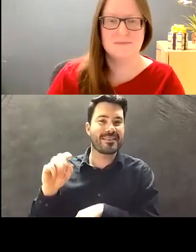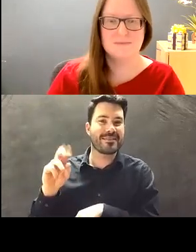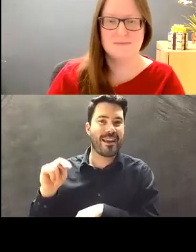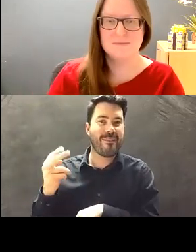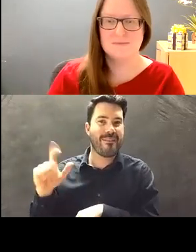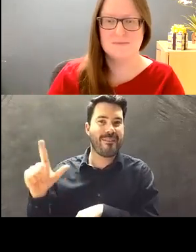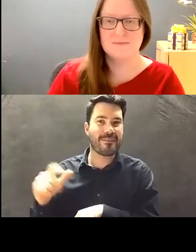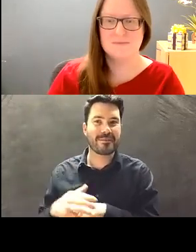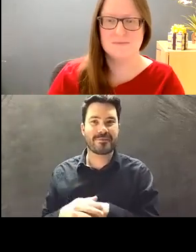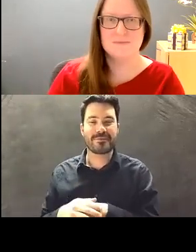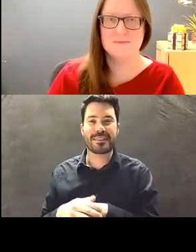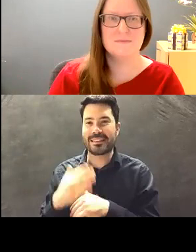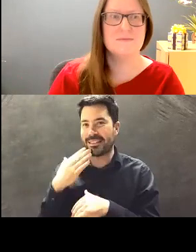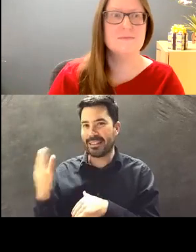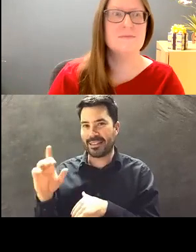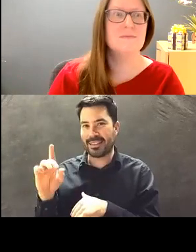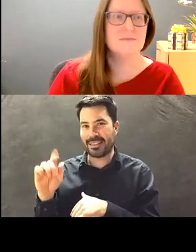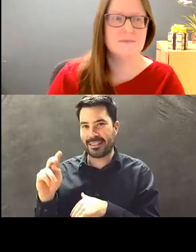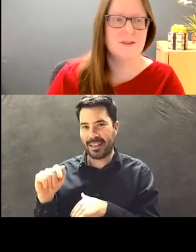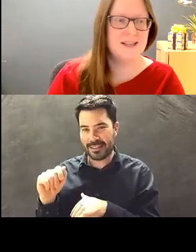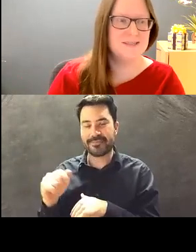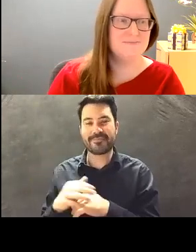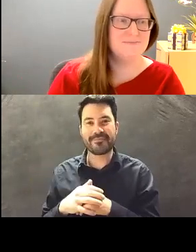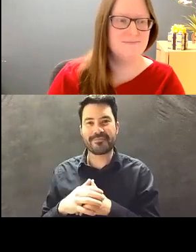Thank you, Dana and Lorraine.